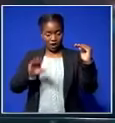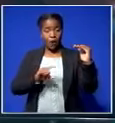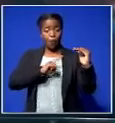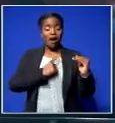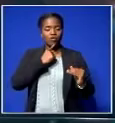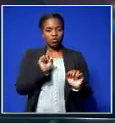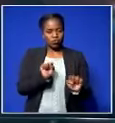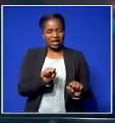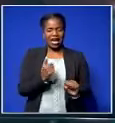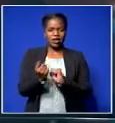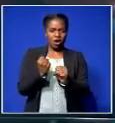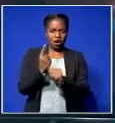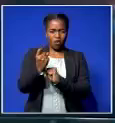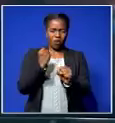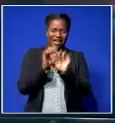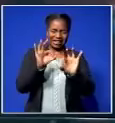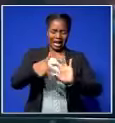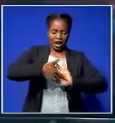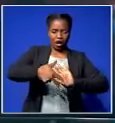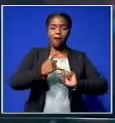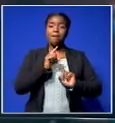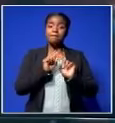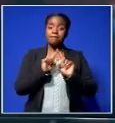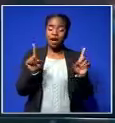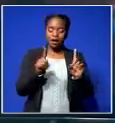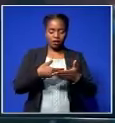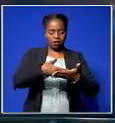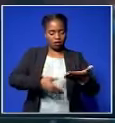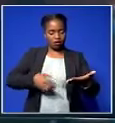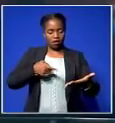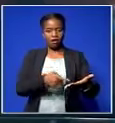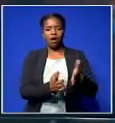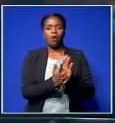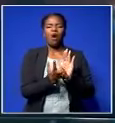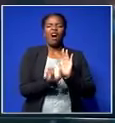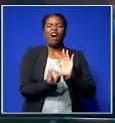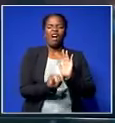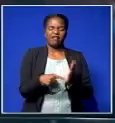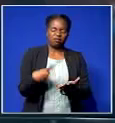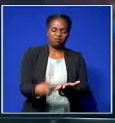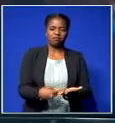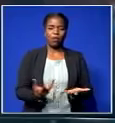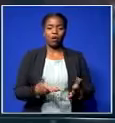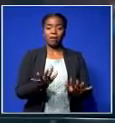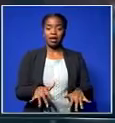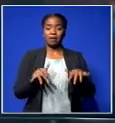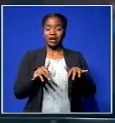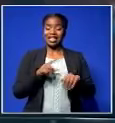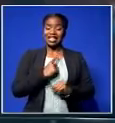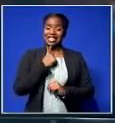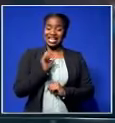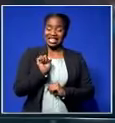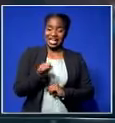It's still some years from becoming law, but the white paper has been gazetted in Parliament already. Now, the Health Department is moving ahead